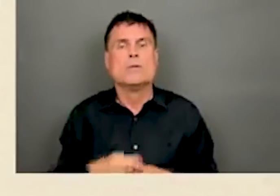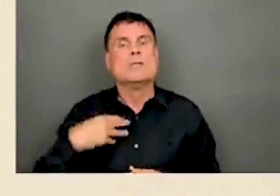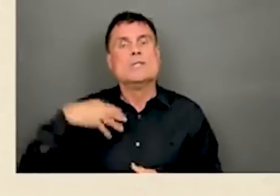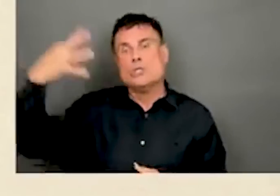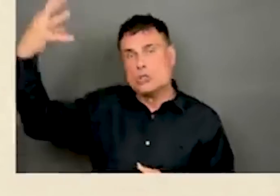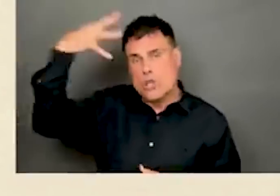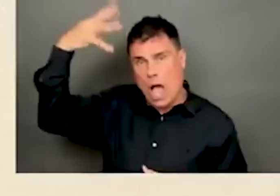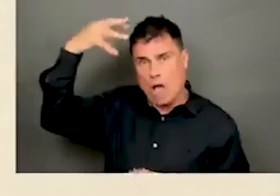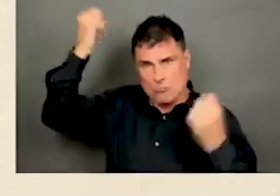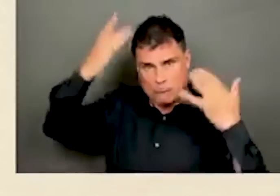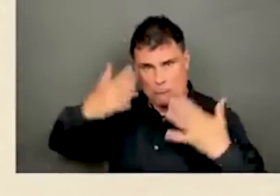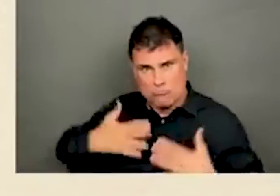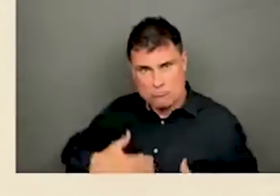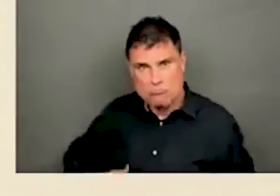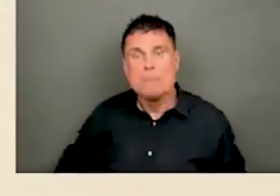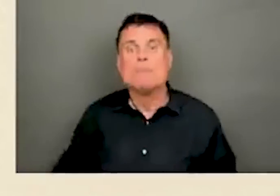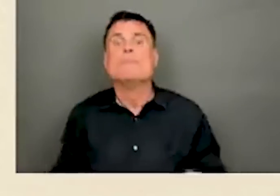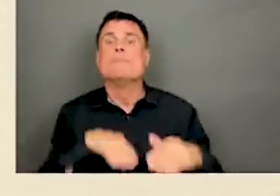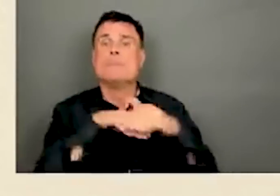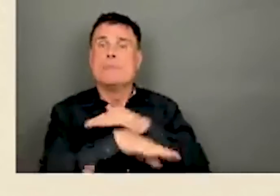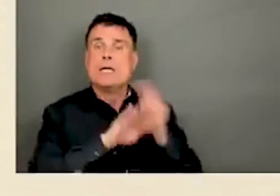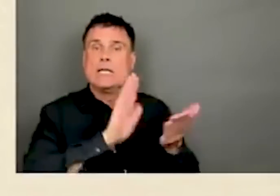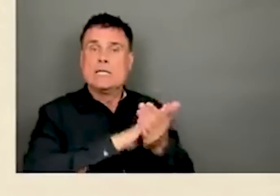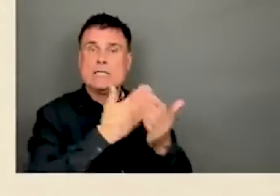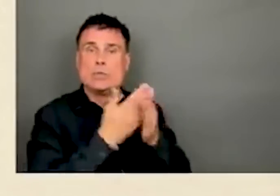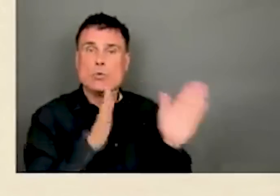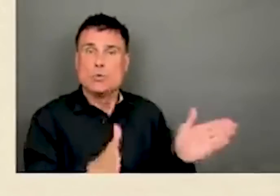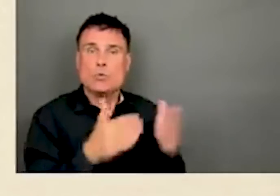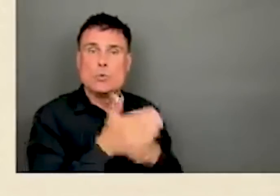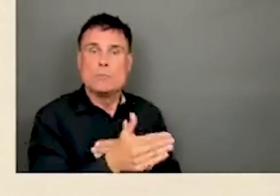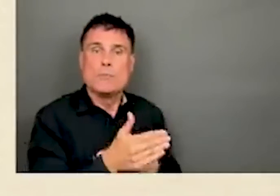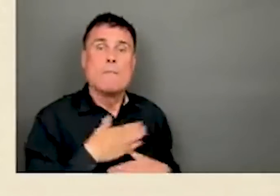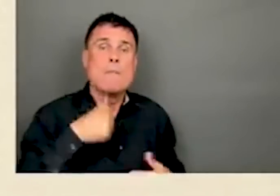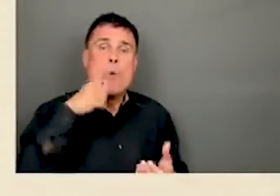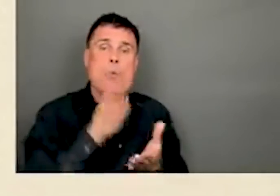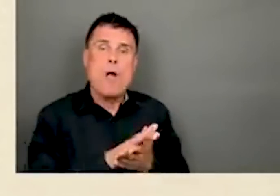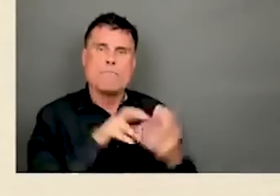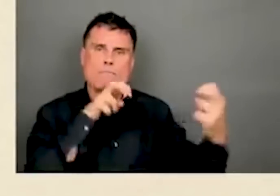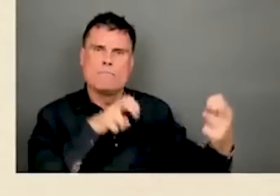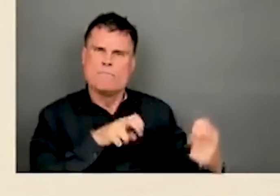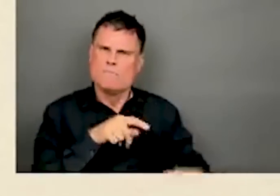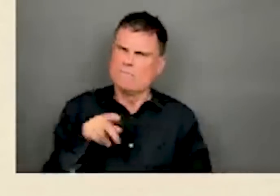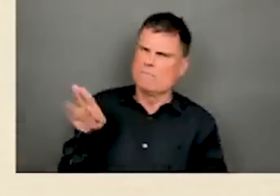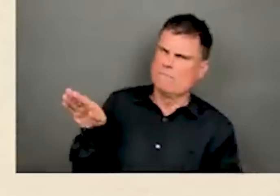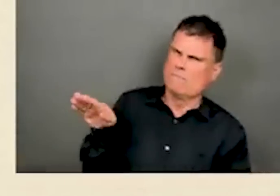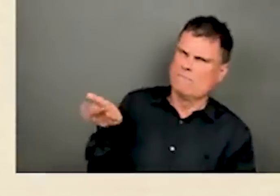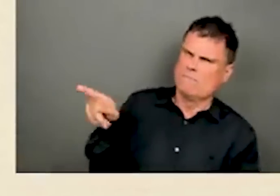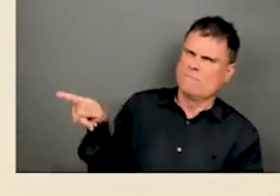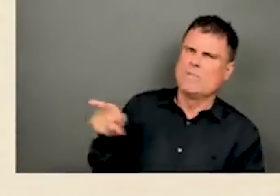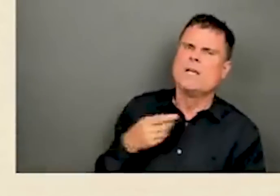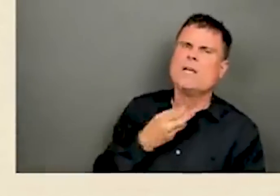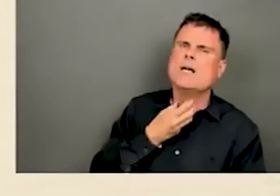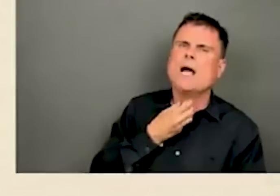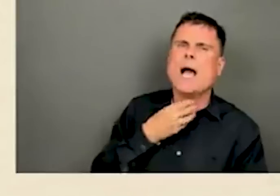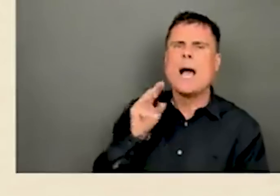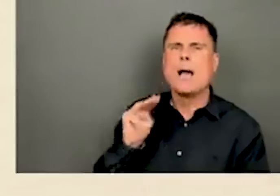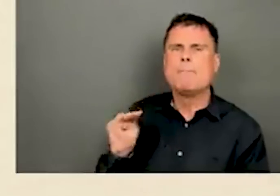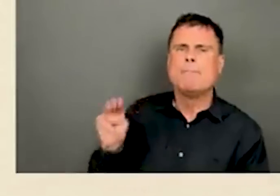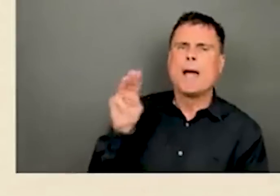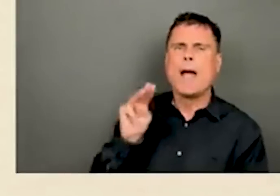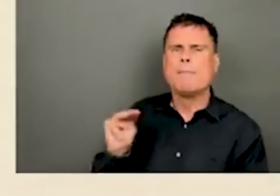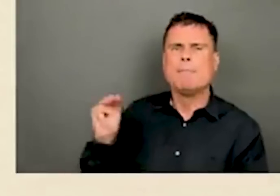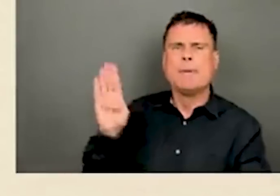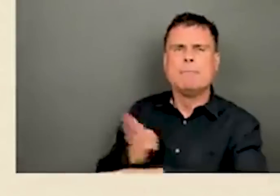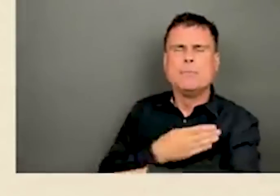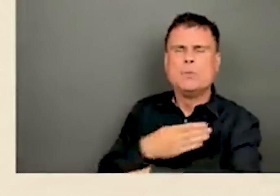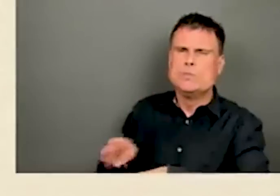into the kitchen, and my wife said, "You're humming." And I went, "What?" I said, "You're humming. You haven't hummed in a while." So I think I'm at